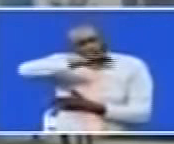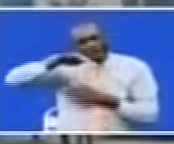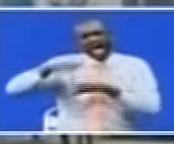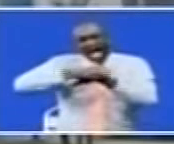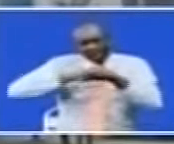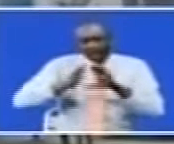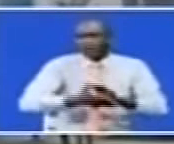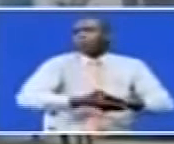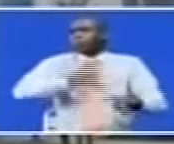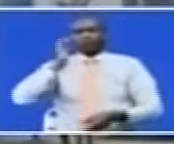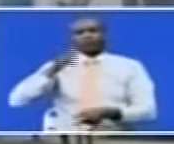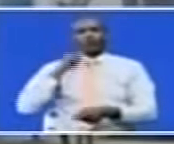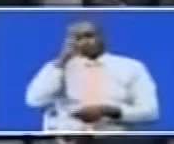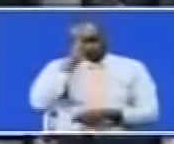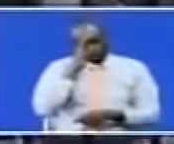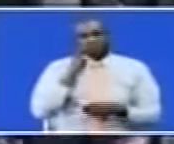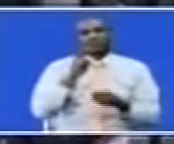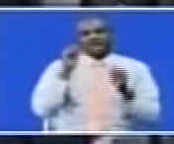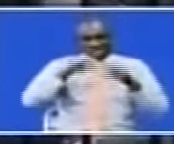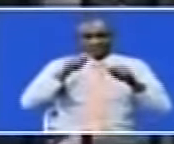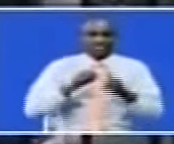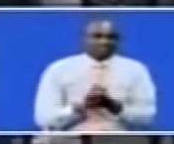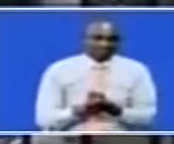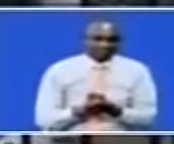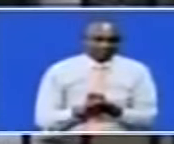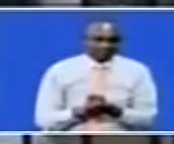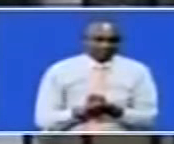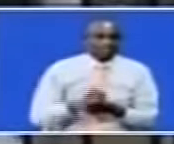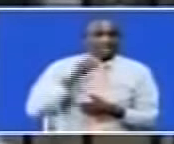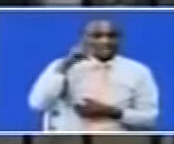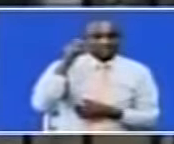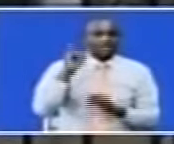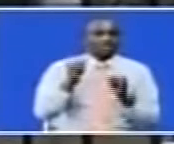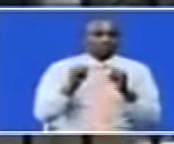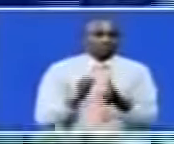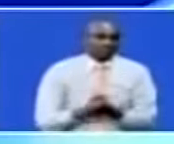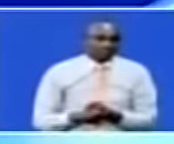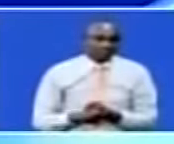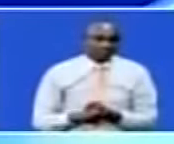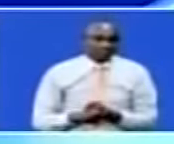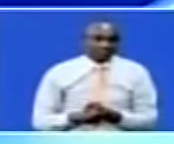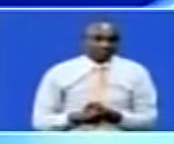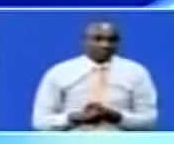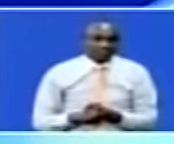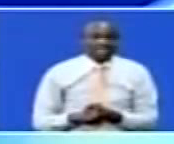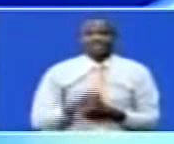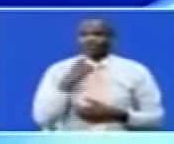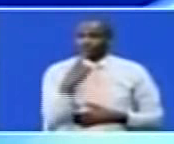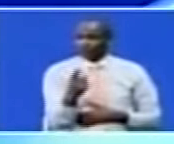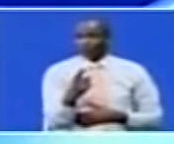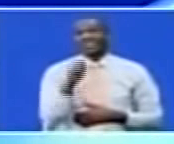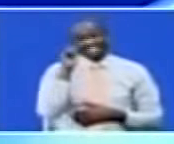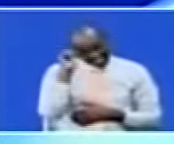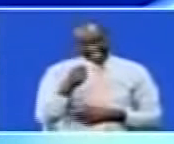continental mass pullout from the Rome Statute. Sam Ogina, KTN News. So as